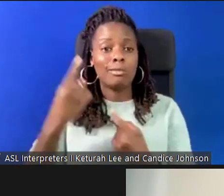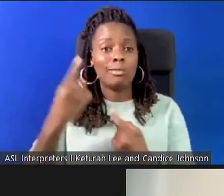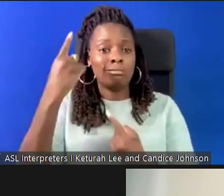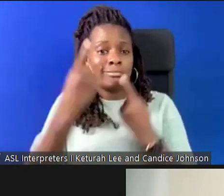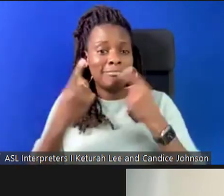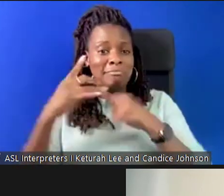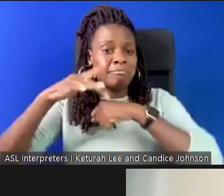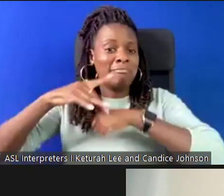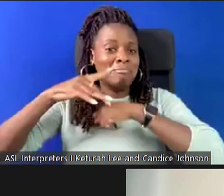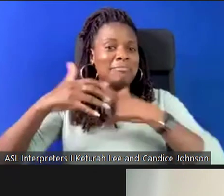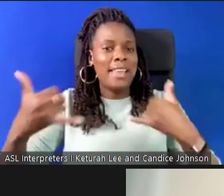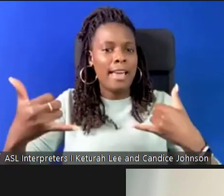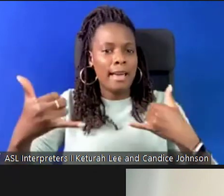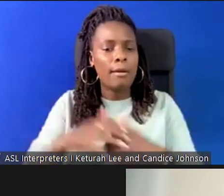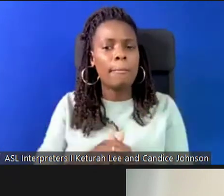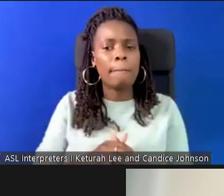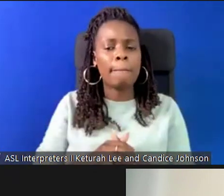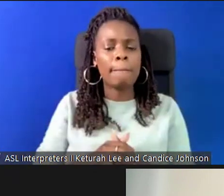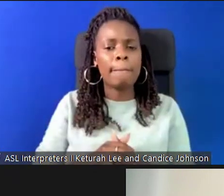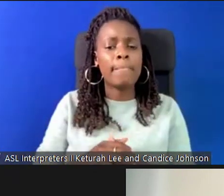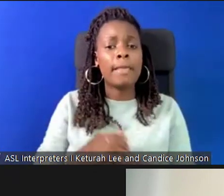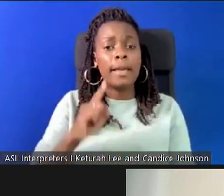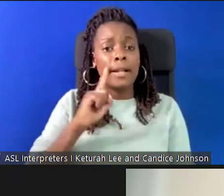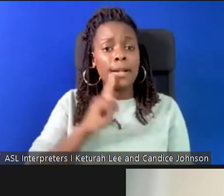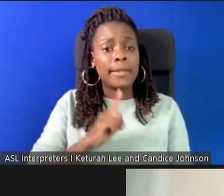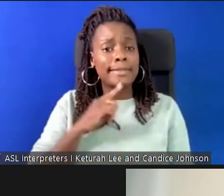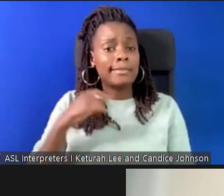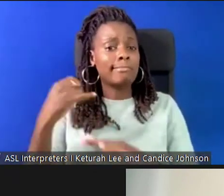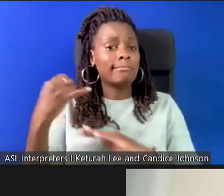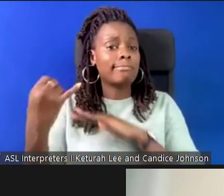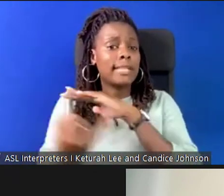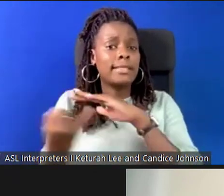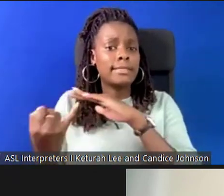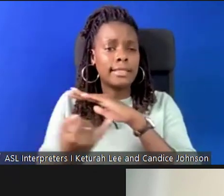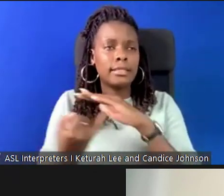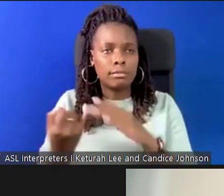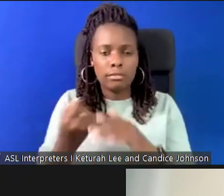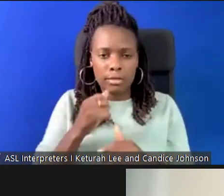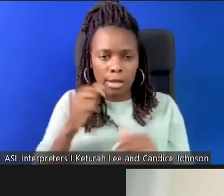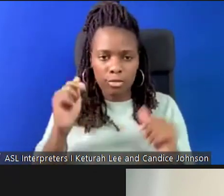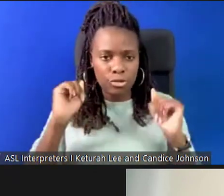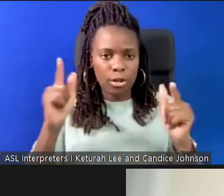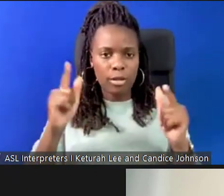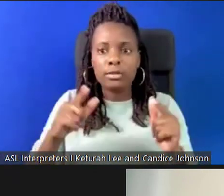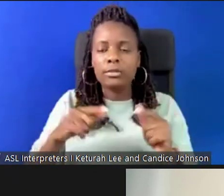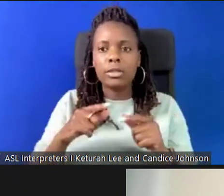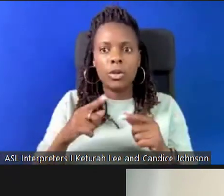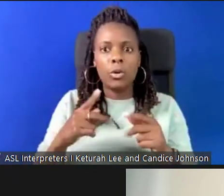Loneliness and isolation, I think, unsurprisingly, they were amplified by the pandemic.